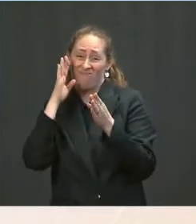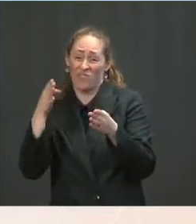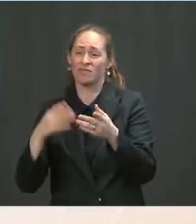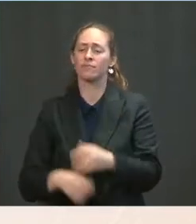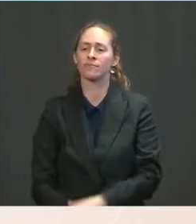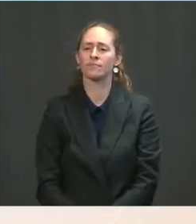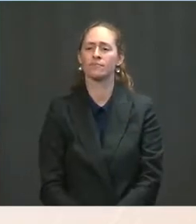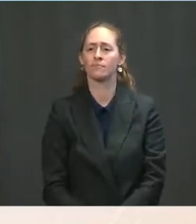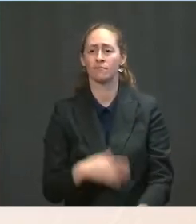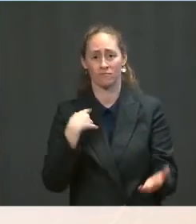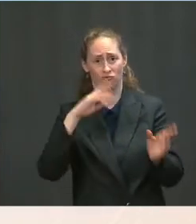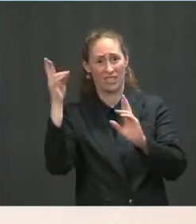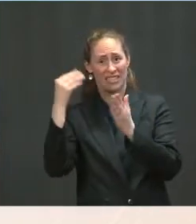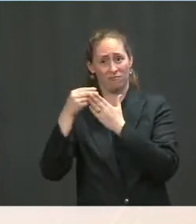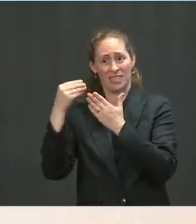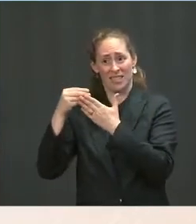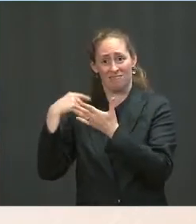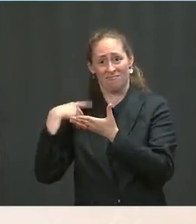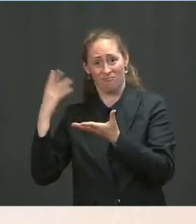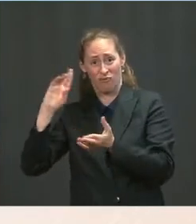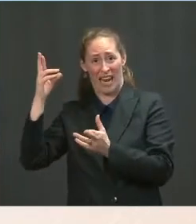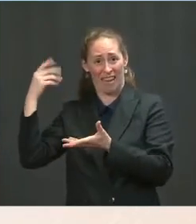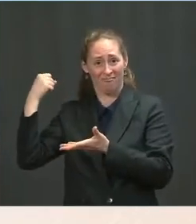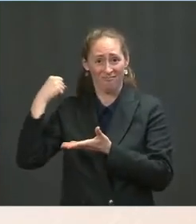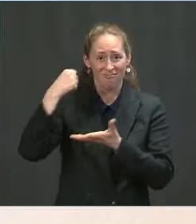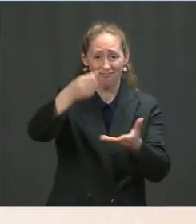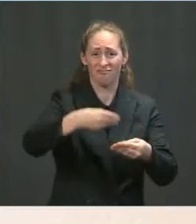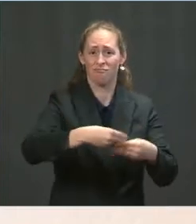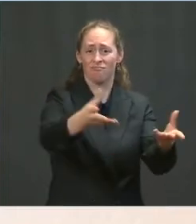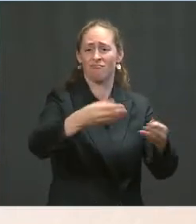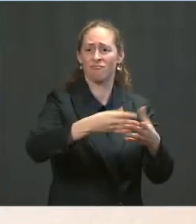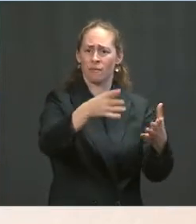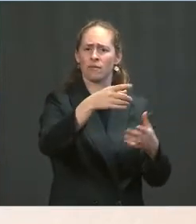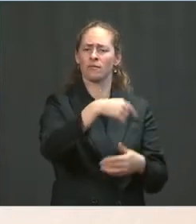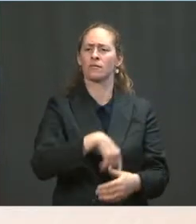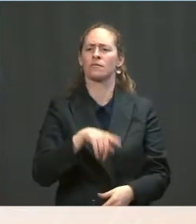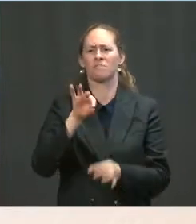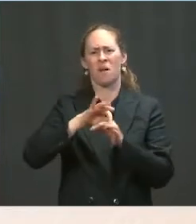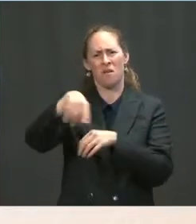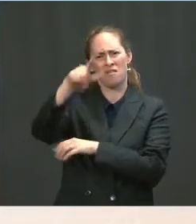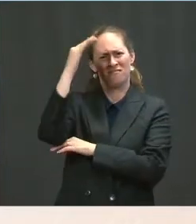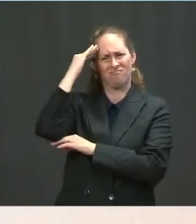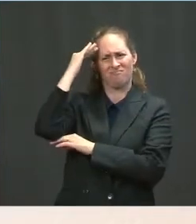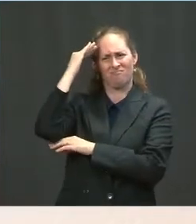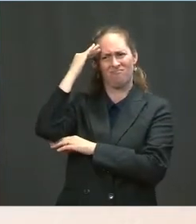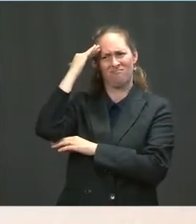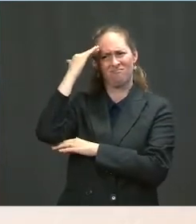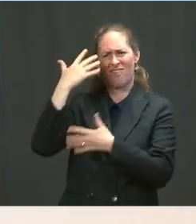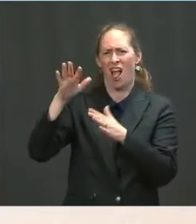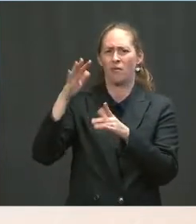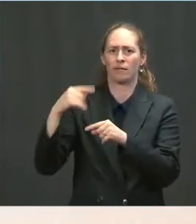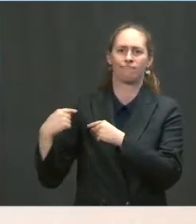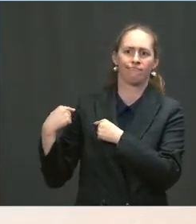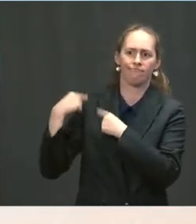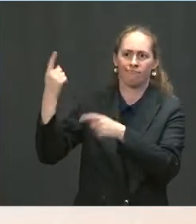renters and landlords is incredibly key and important. So we've been doing that since day one, and now what we're saying right now, what